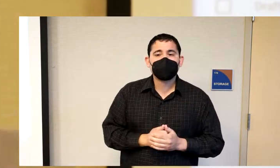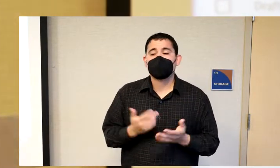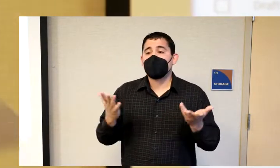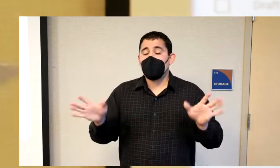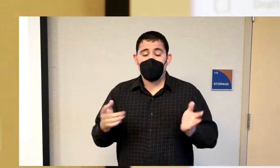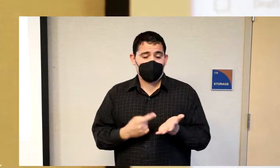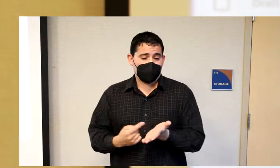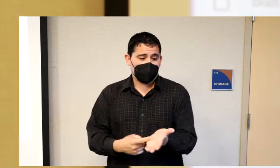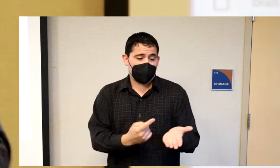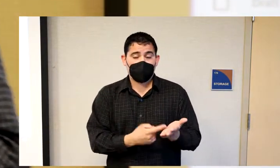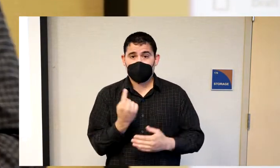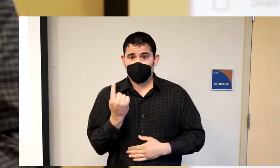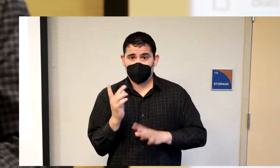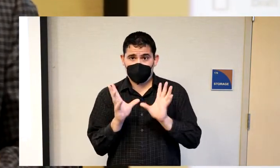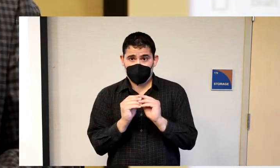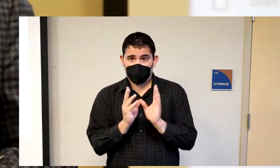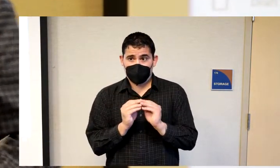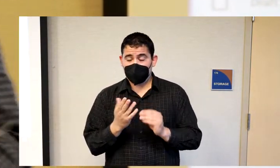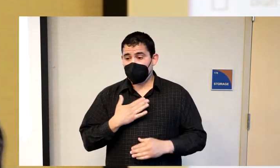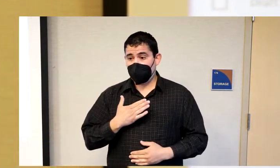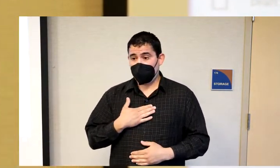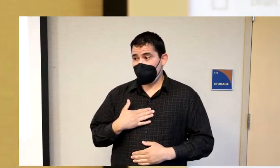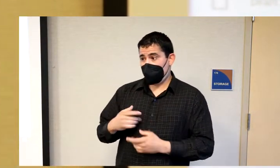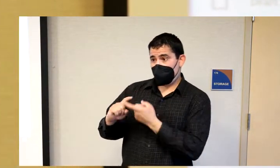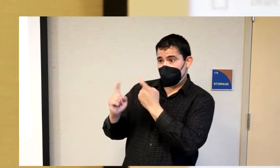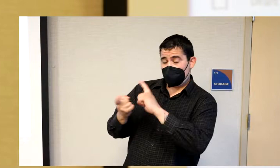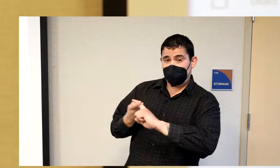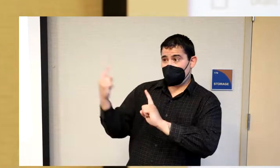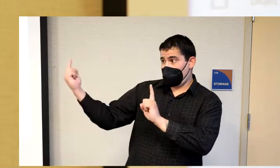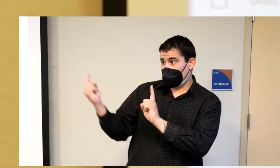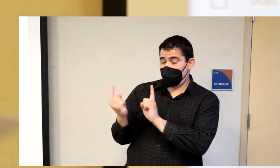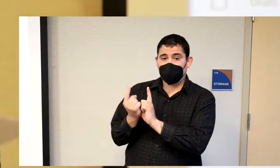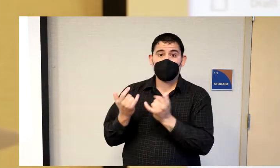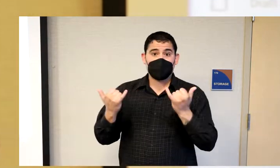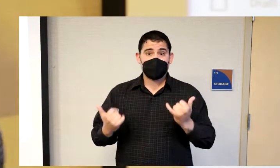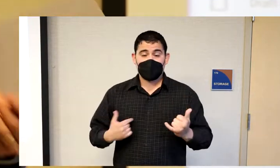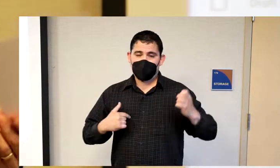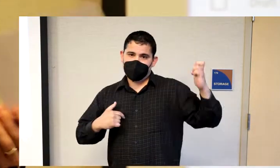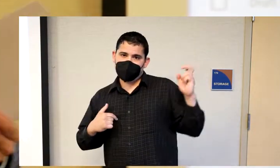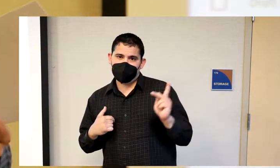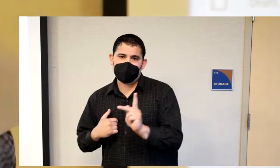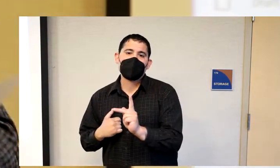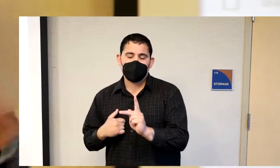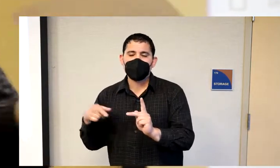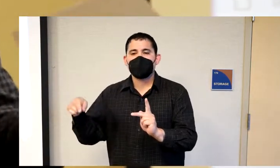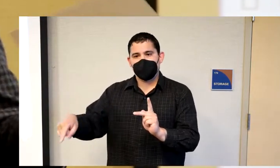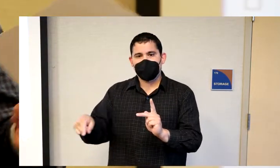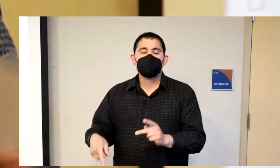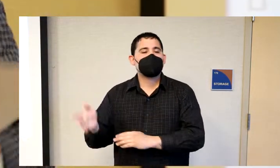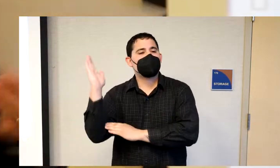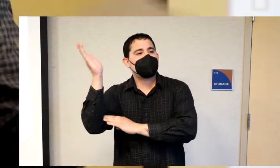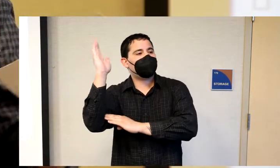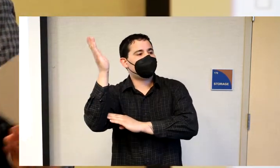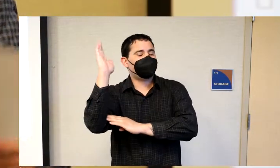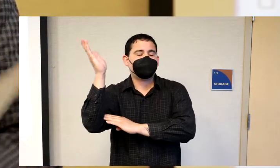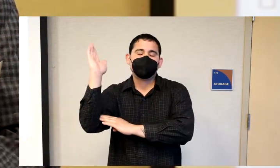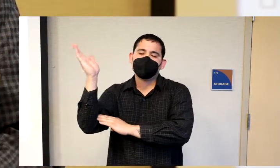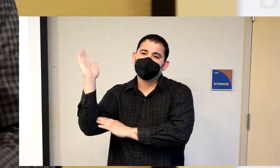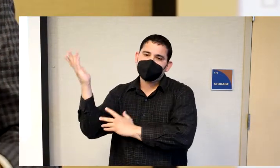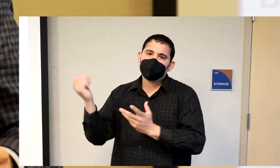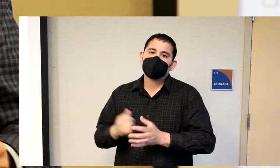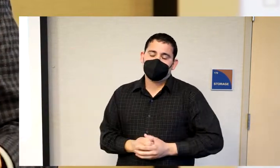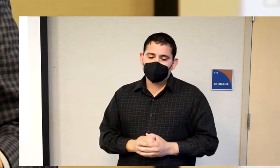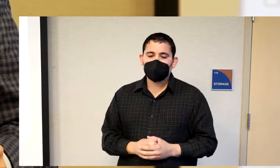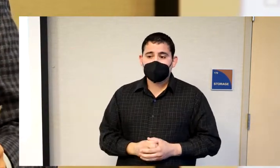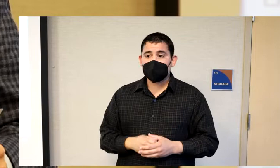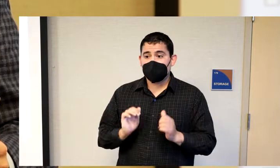I was there for one meeting, and then my colleague Eddie came, and then I'm happy to be back for this one, but openness and transparency is the way to do this, right? That's just the way to